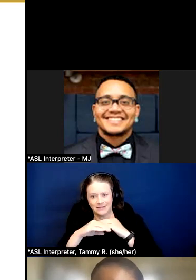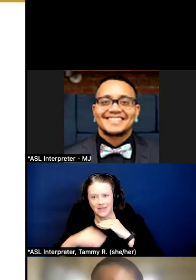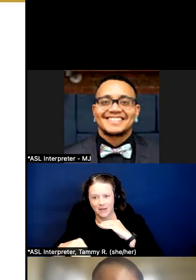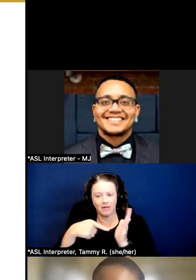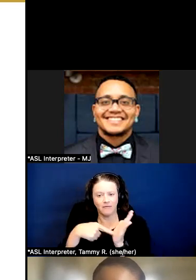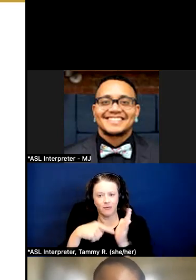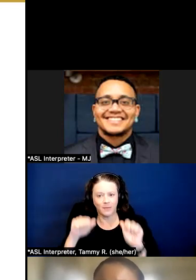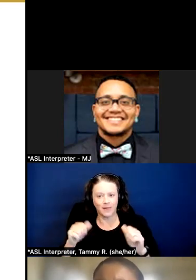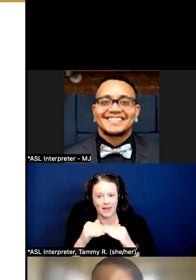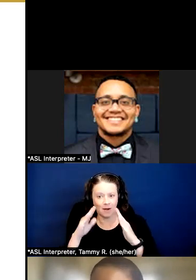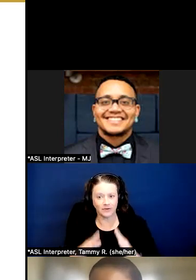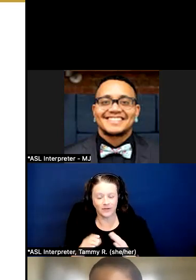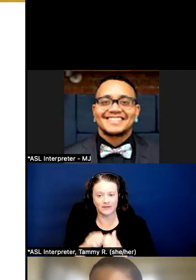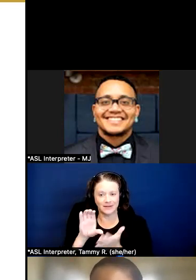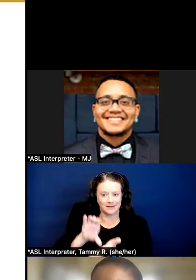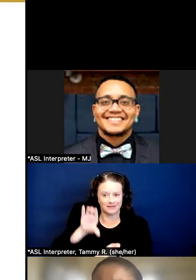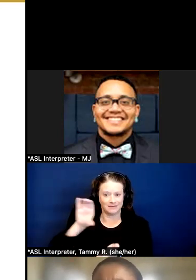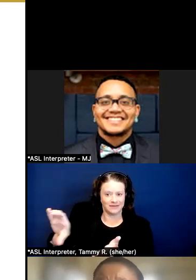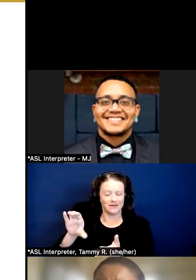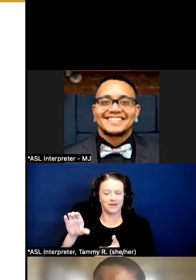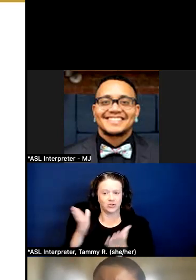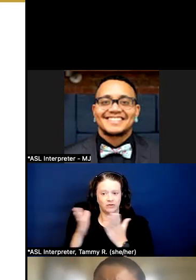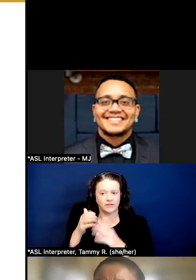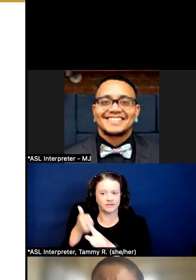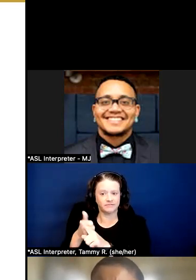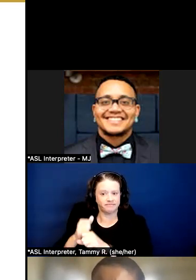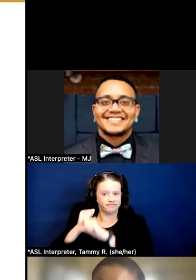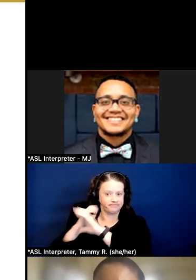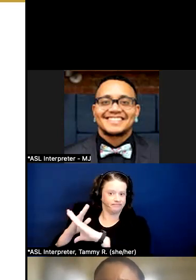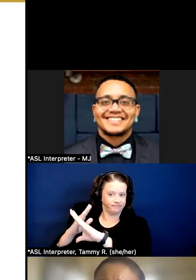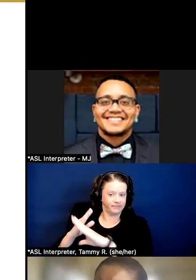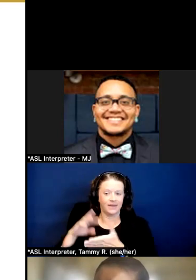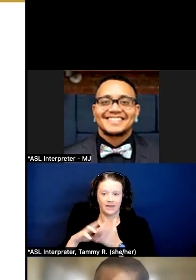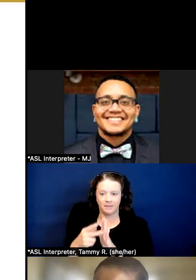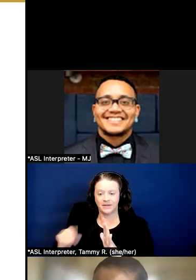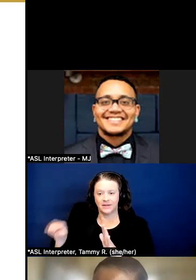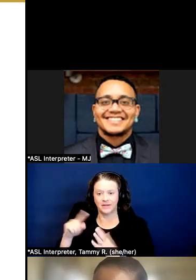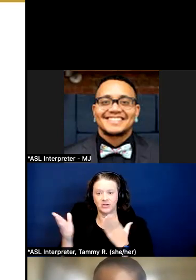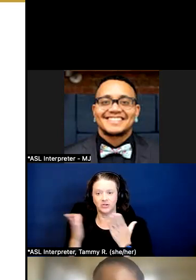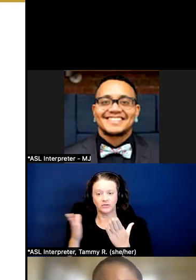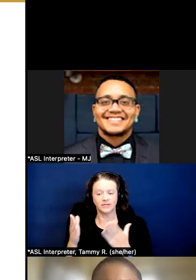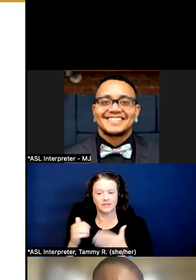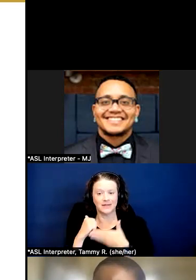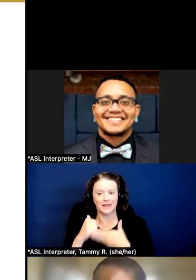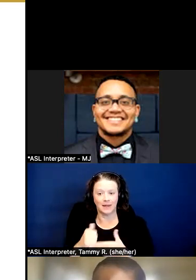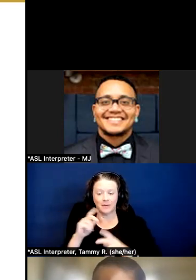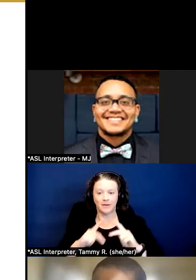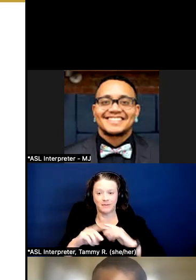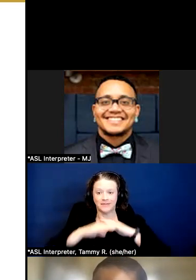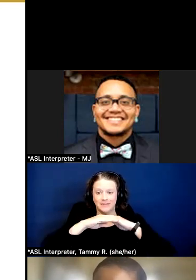investing in preventive services that are designed to help people stabilize their lives,